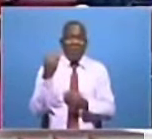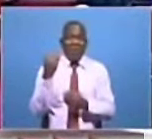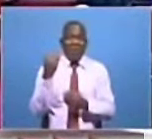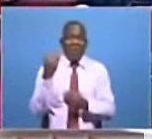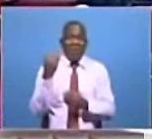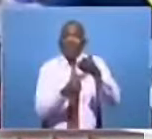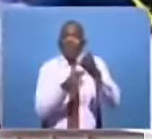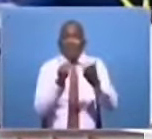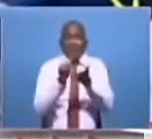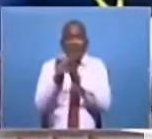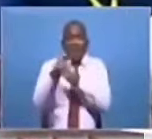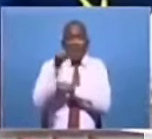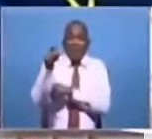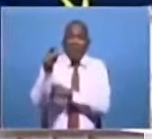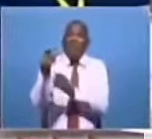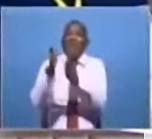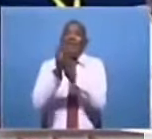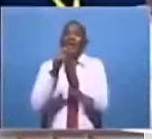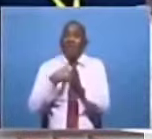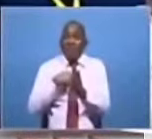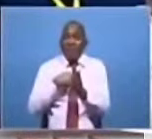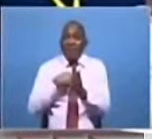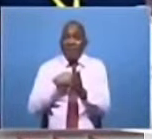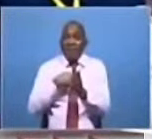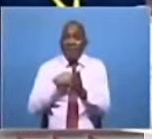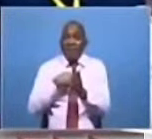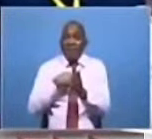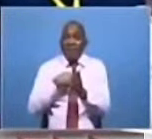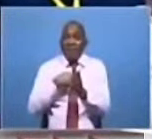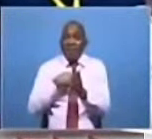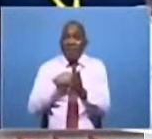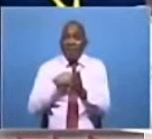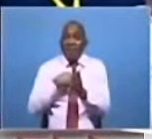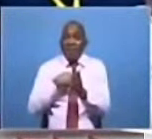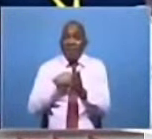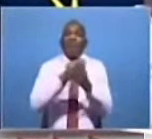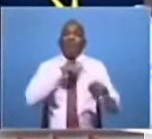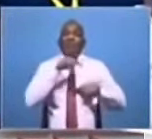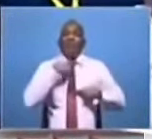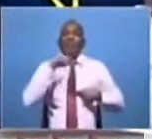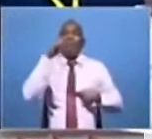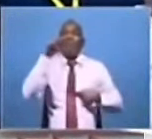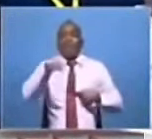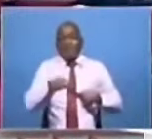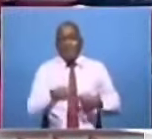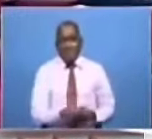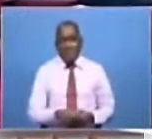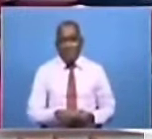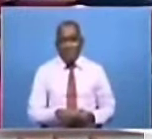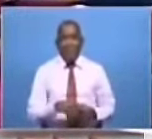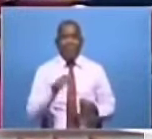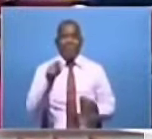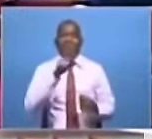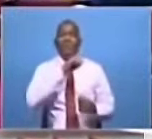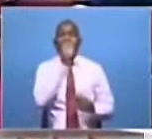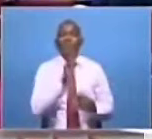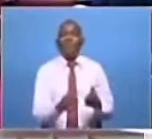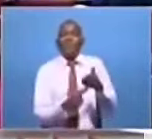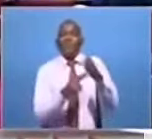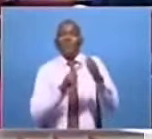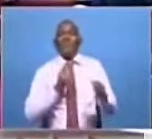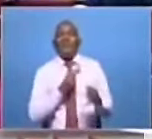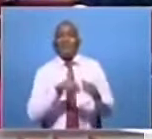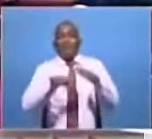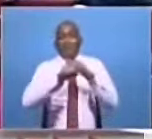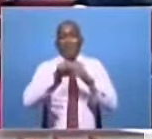day, your lordship asked me, is it an estoppel argument? No, and I said, yes. No, that was the answer. You did not refer to as